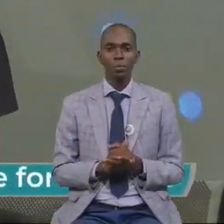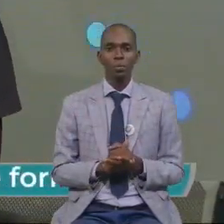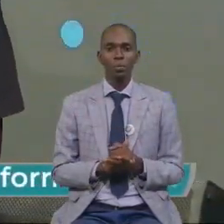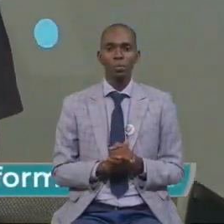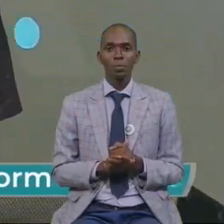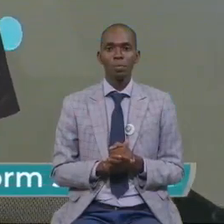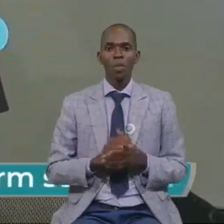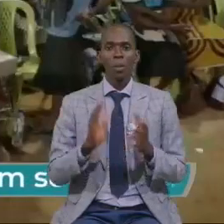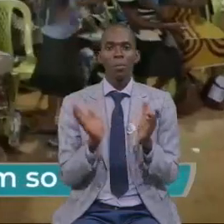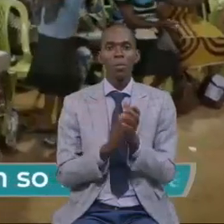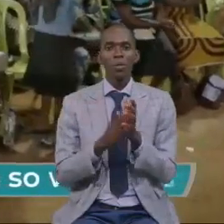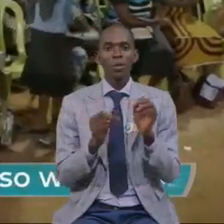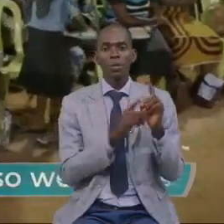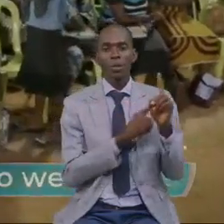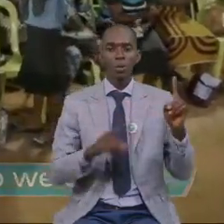Praise the Lord.